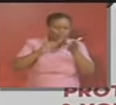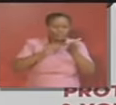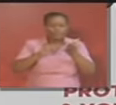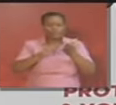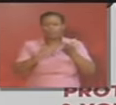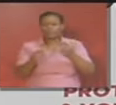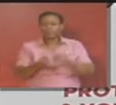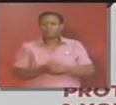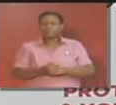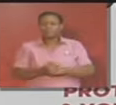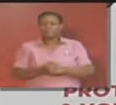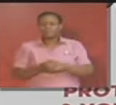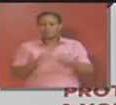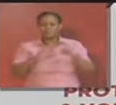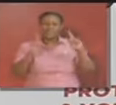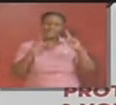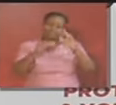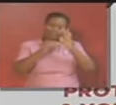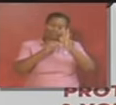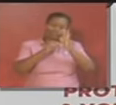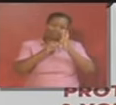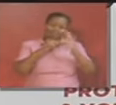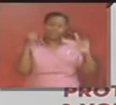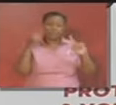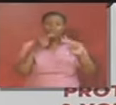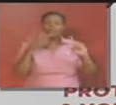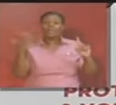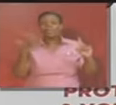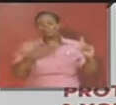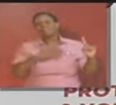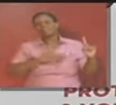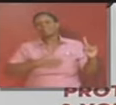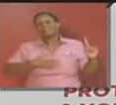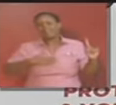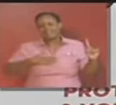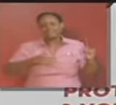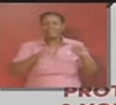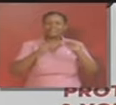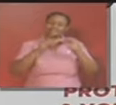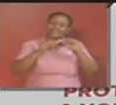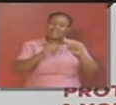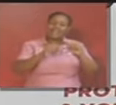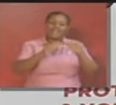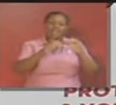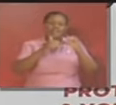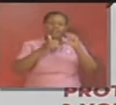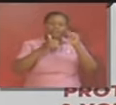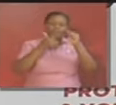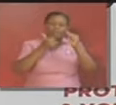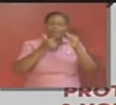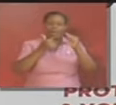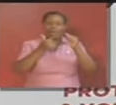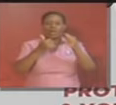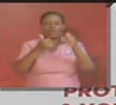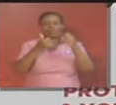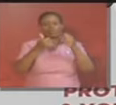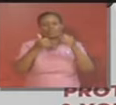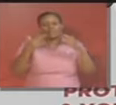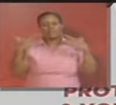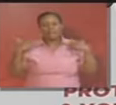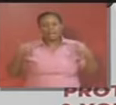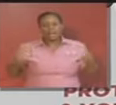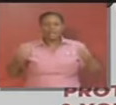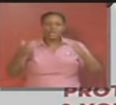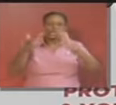that we do need to maintain all of our public health measures in order to prevent even 1 or 2 small numbers